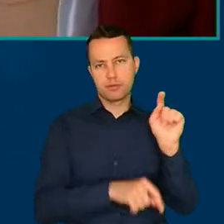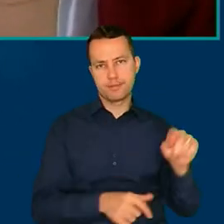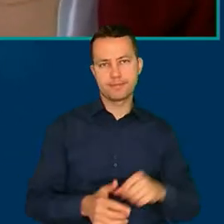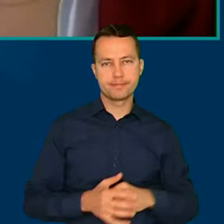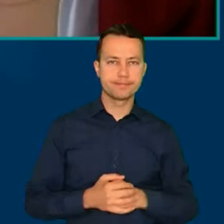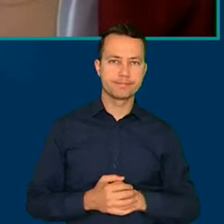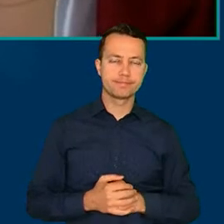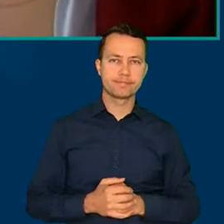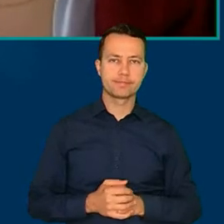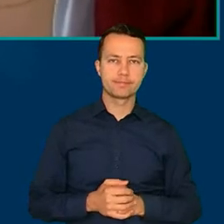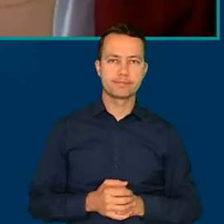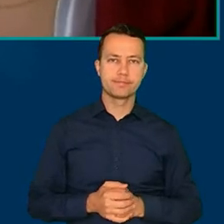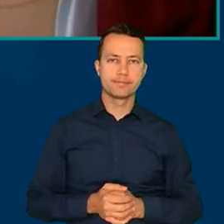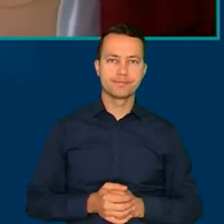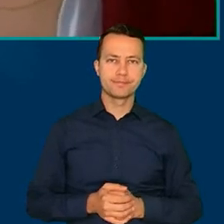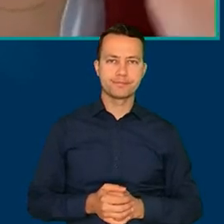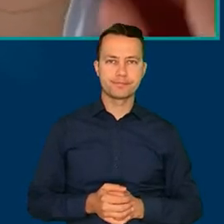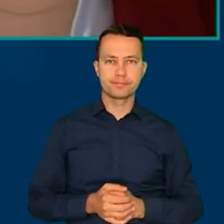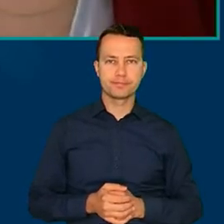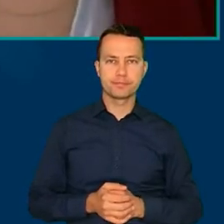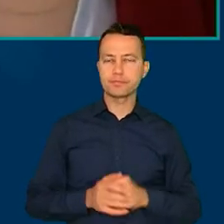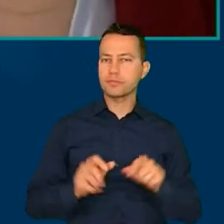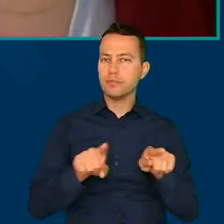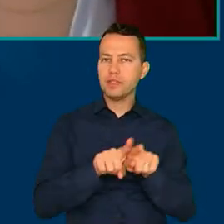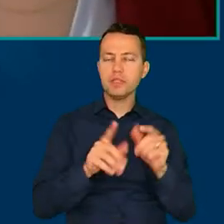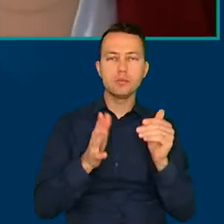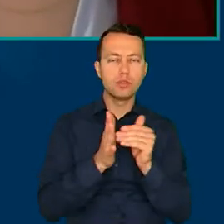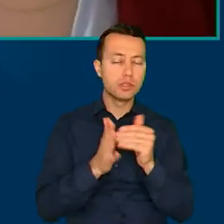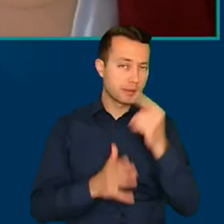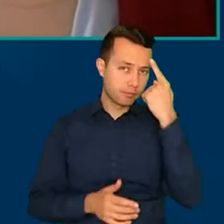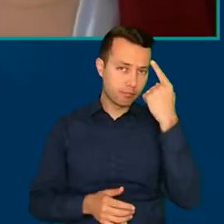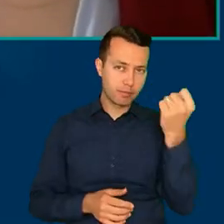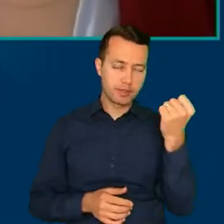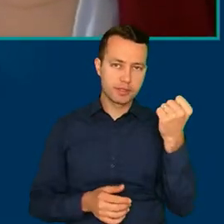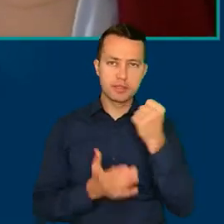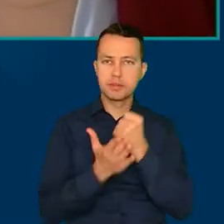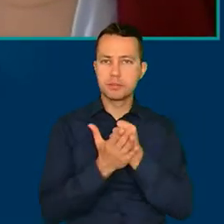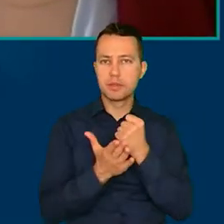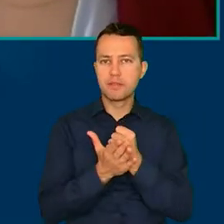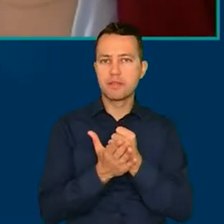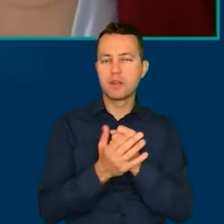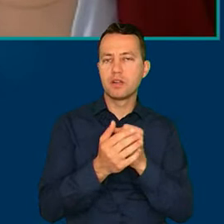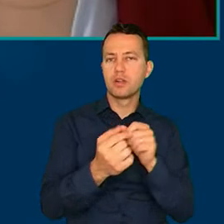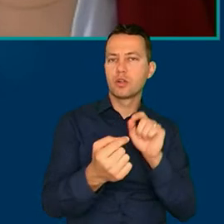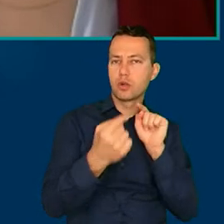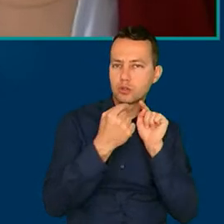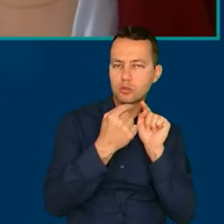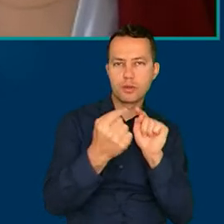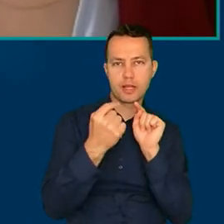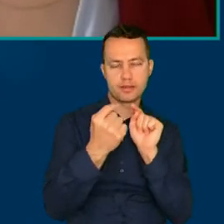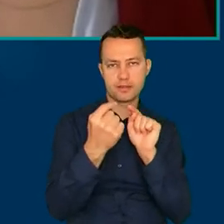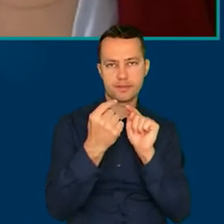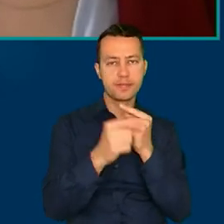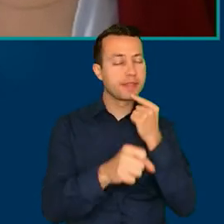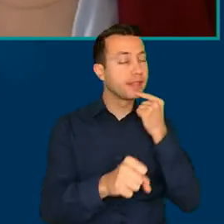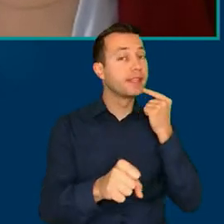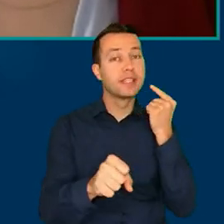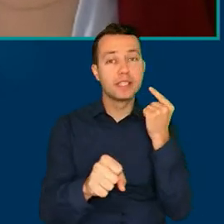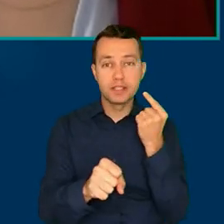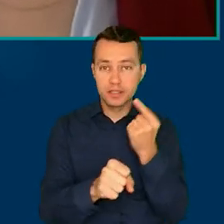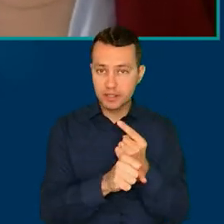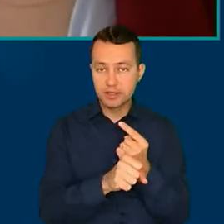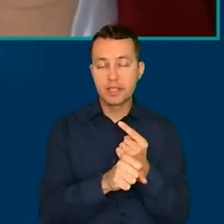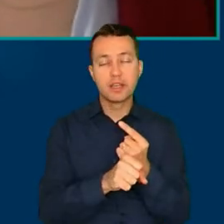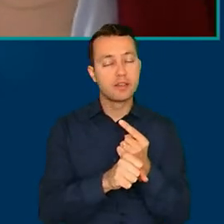that consultation to make sure decisions are credible. We think also, companies